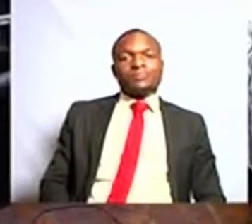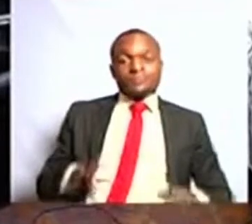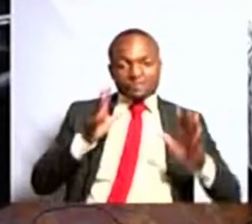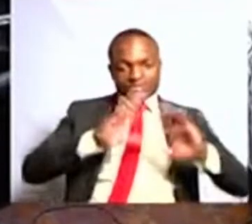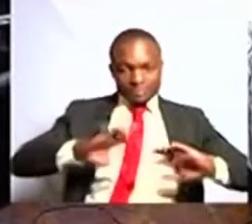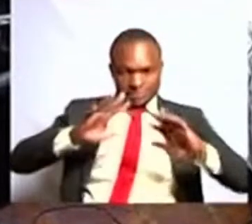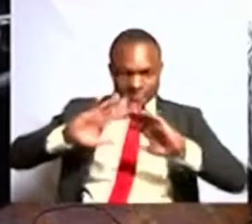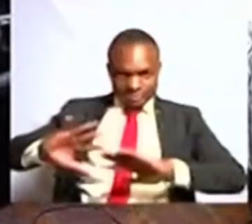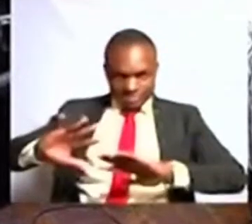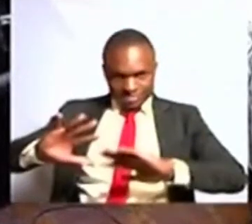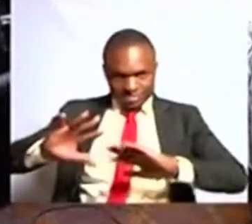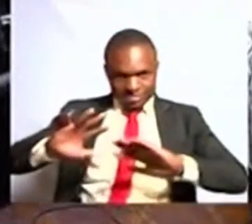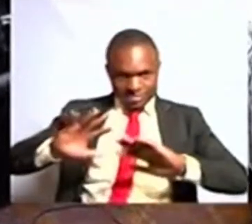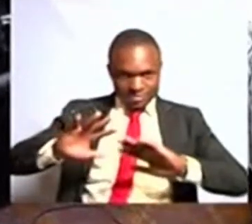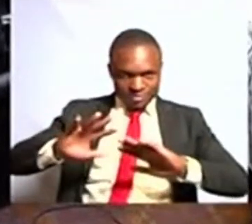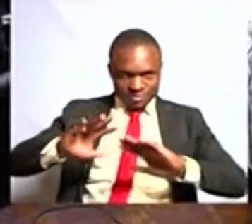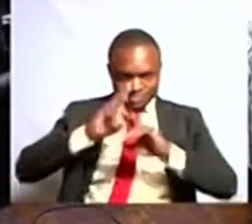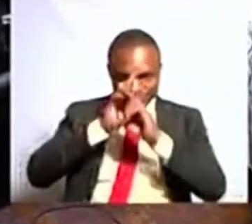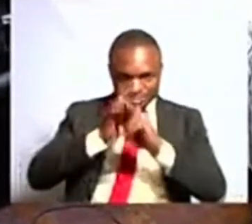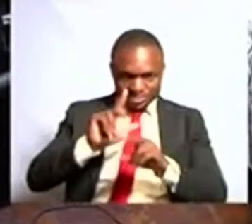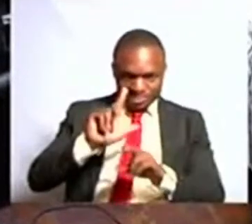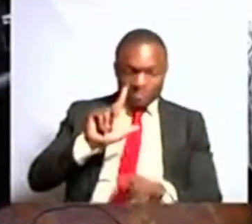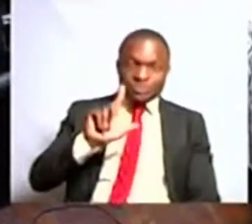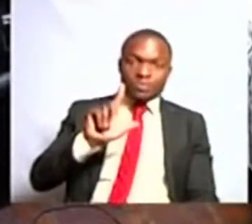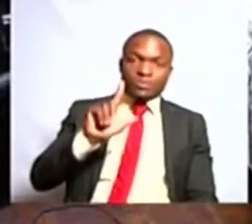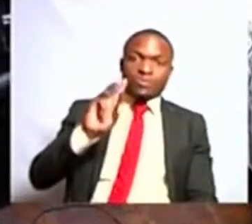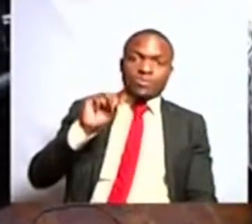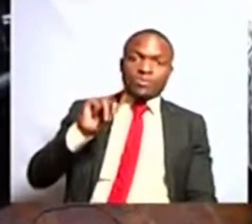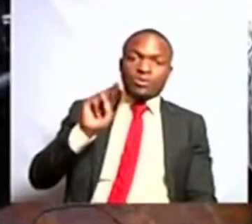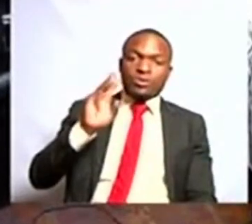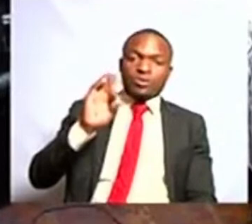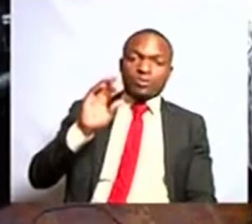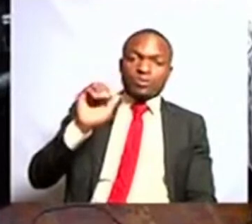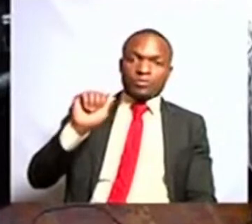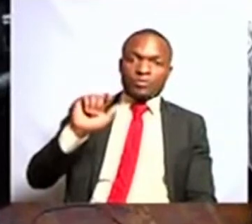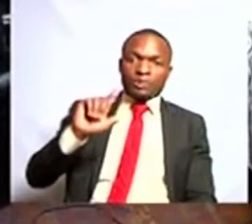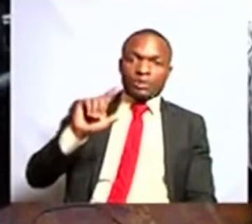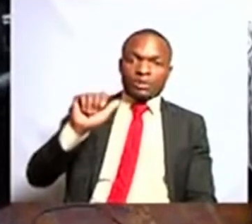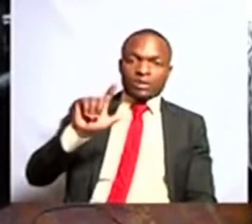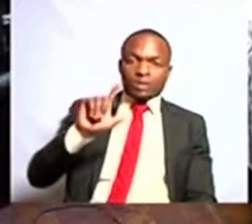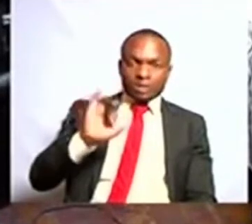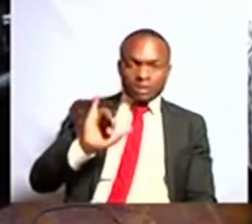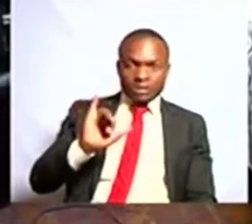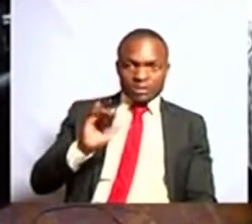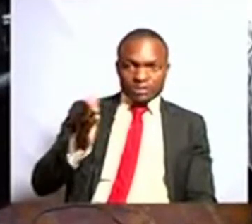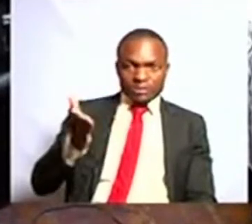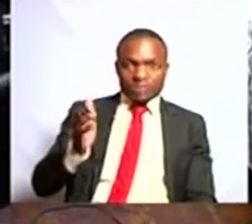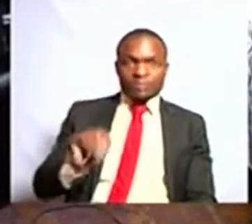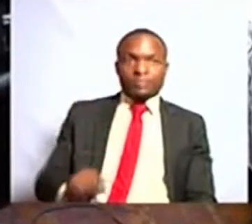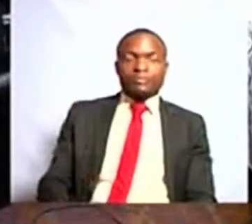Order is order, Honorable Mfalari. You have to come back, please.